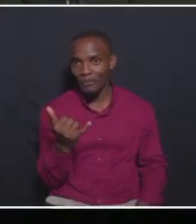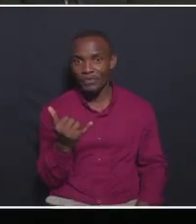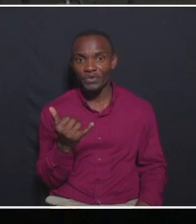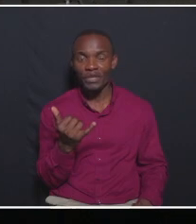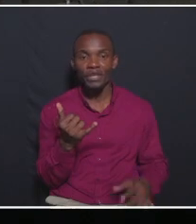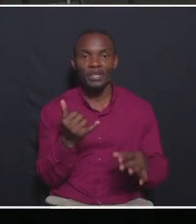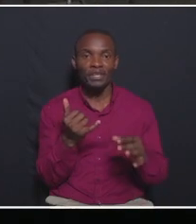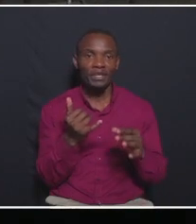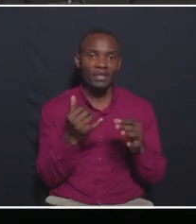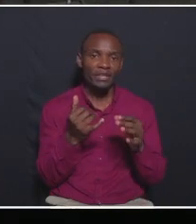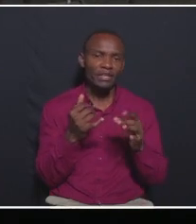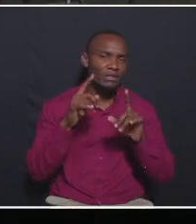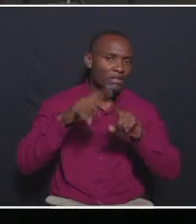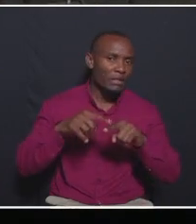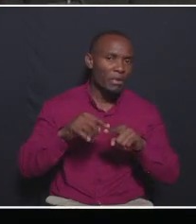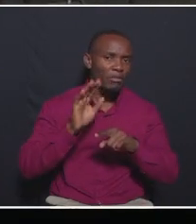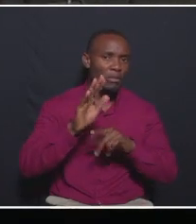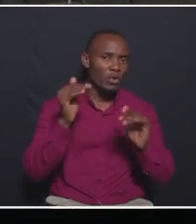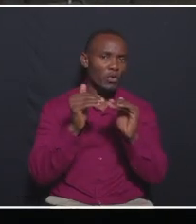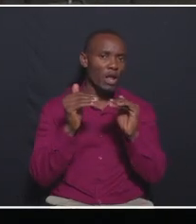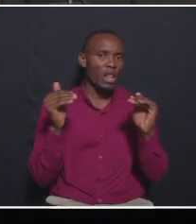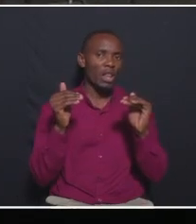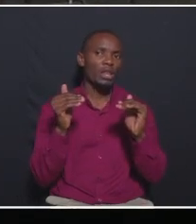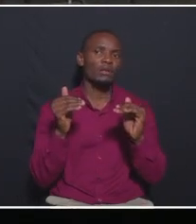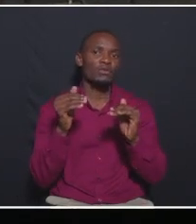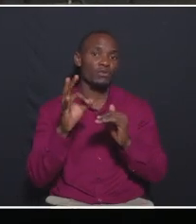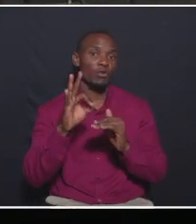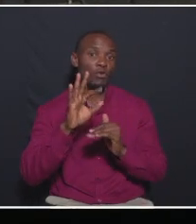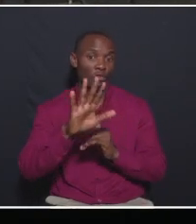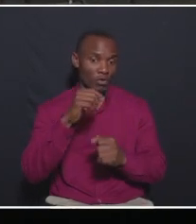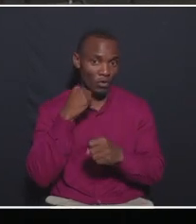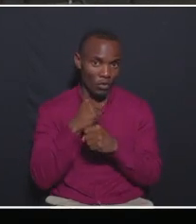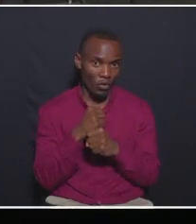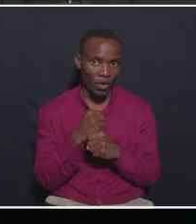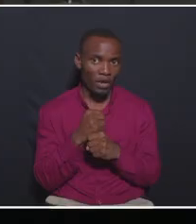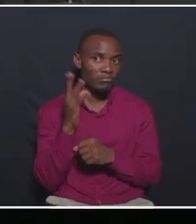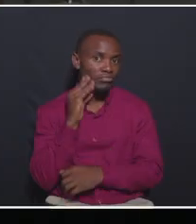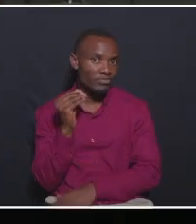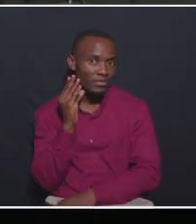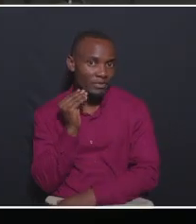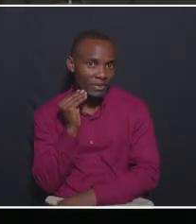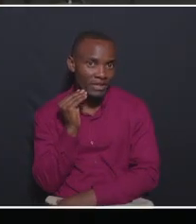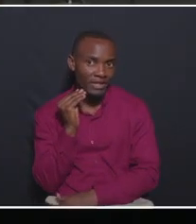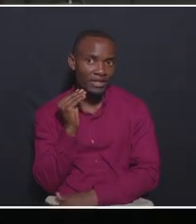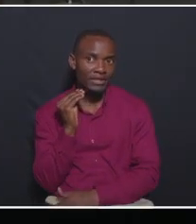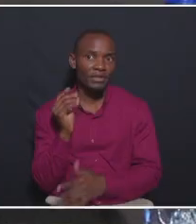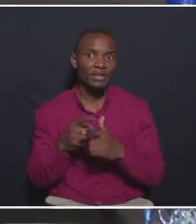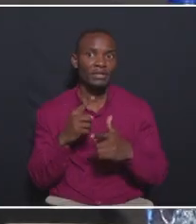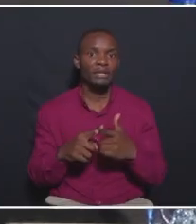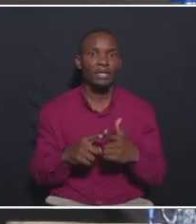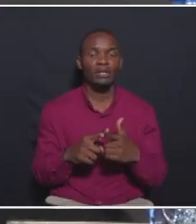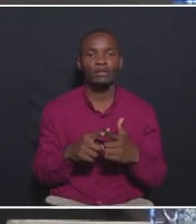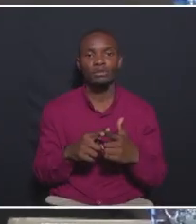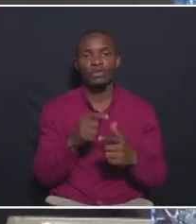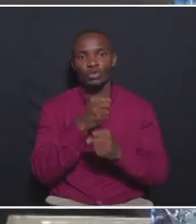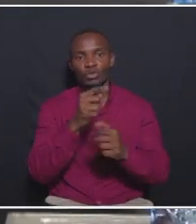out, or depending on where you are in your career path, you do stuff. You cut the